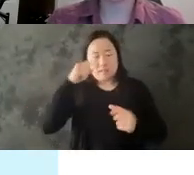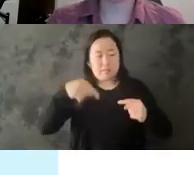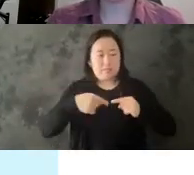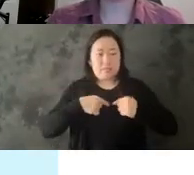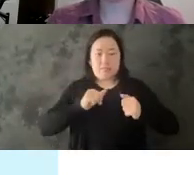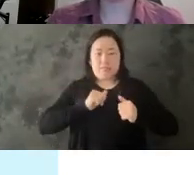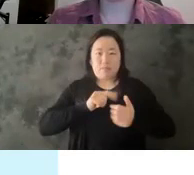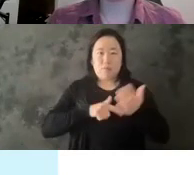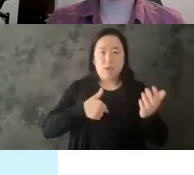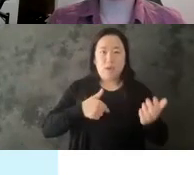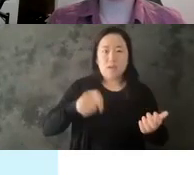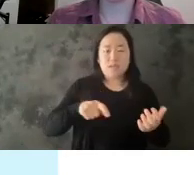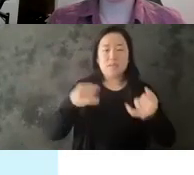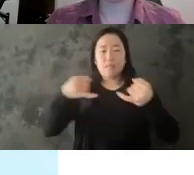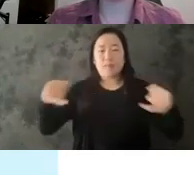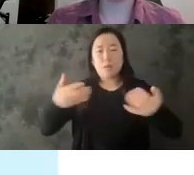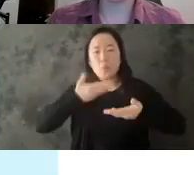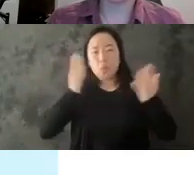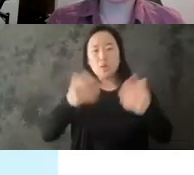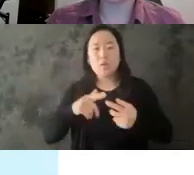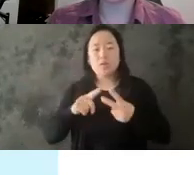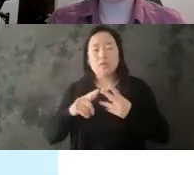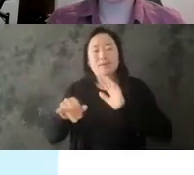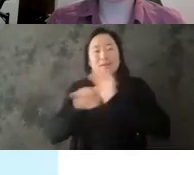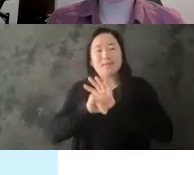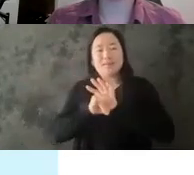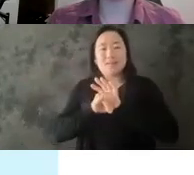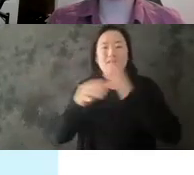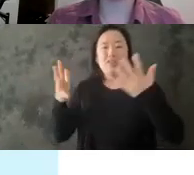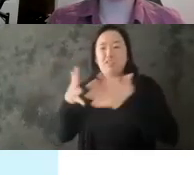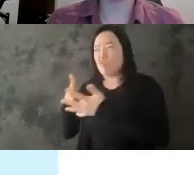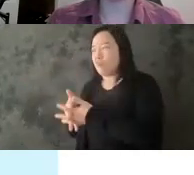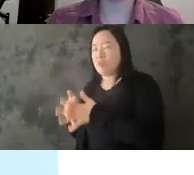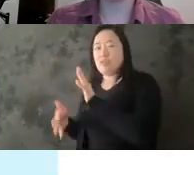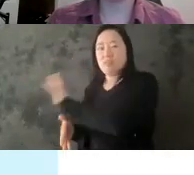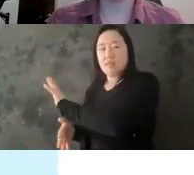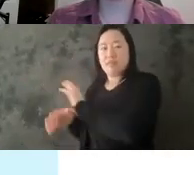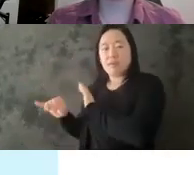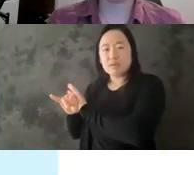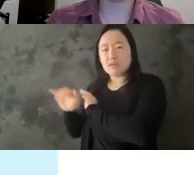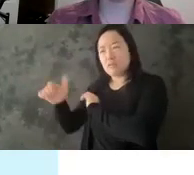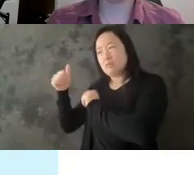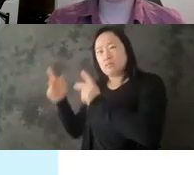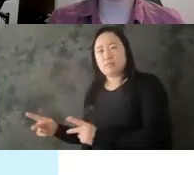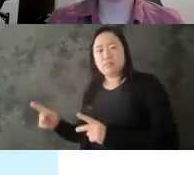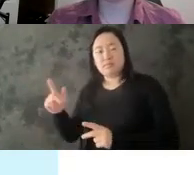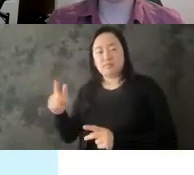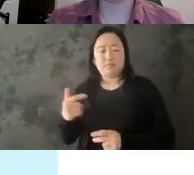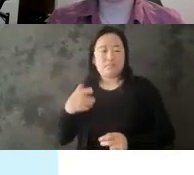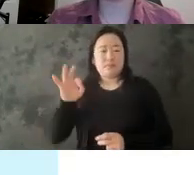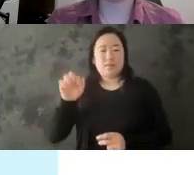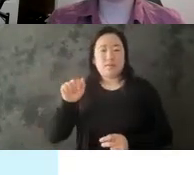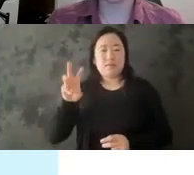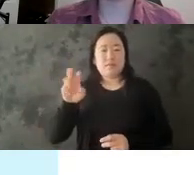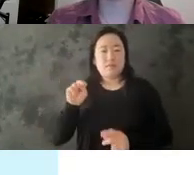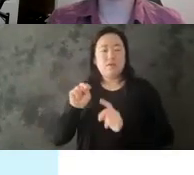boundaries. Their identity is really tied up in someone else's or other people's identities. Because for them, fawning is really a